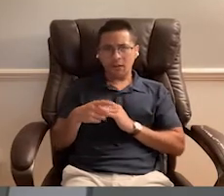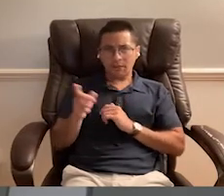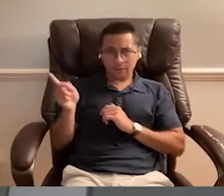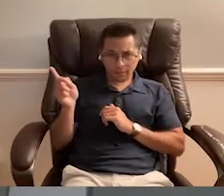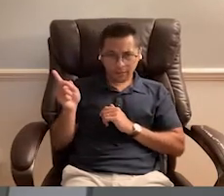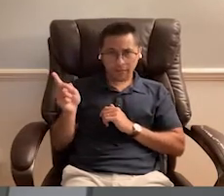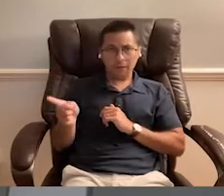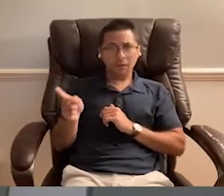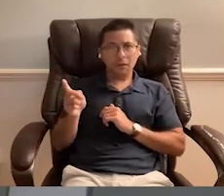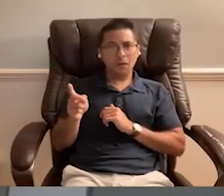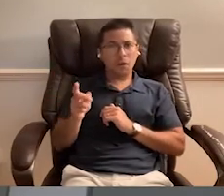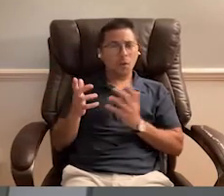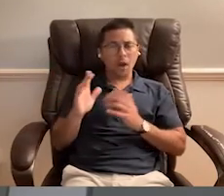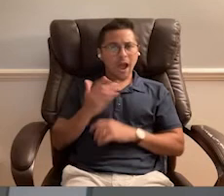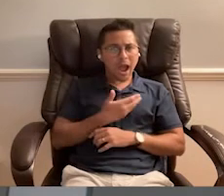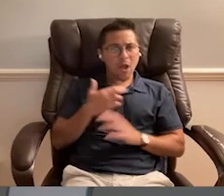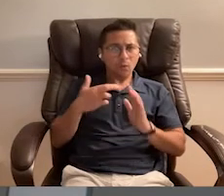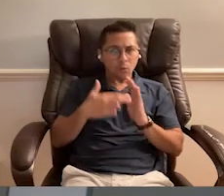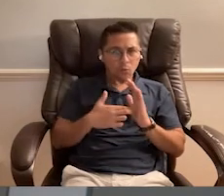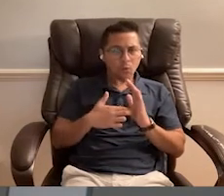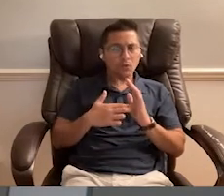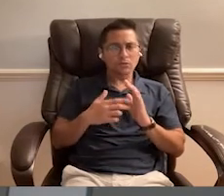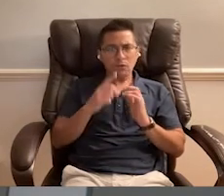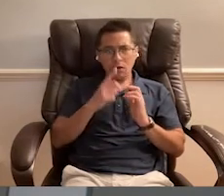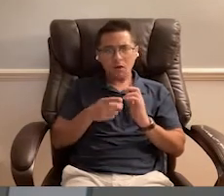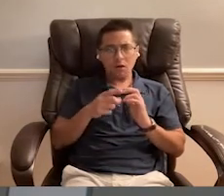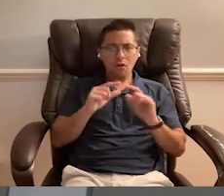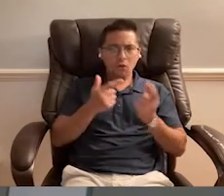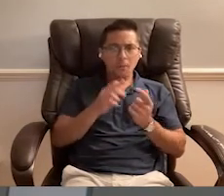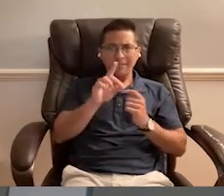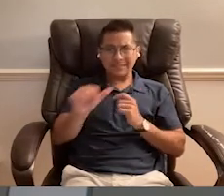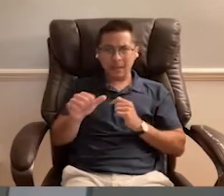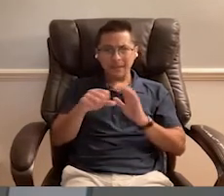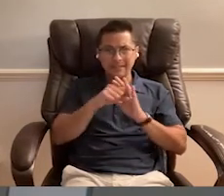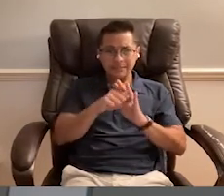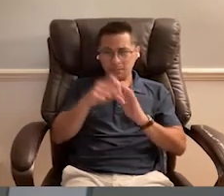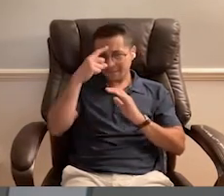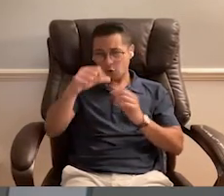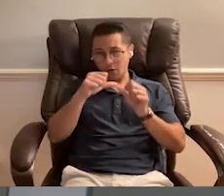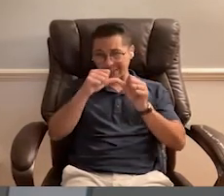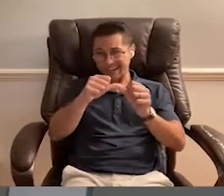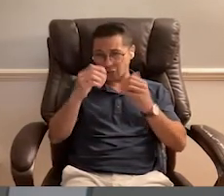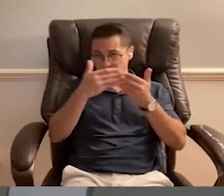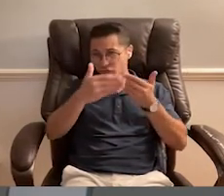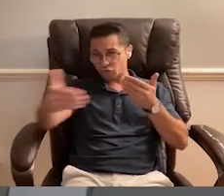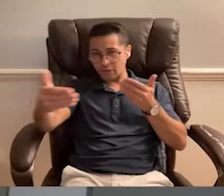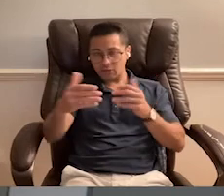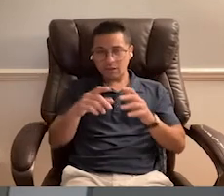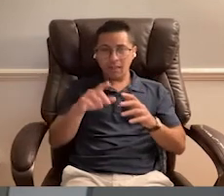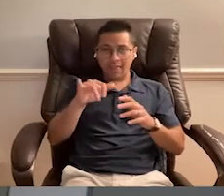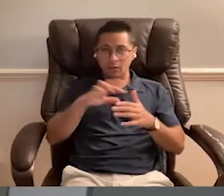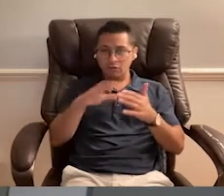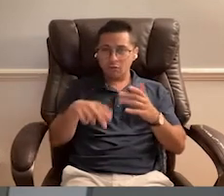And in our rule criteria, we've spelled out here for you what our rule defines as cerebral palsy: a group of disabling symptoms of